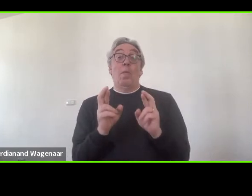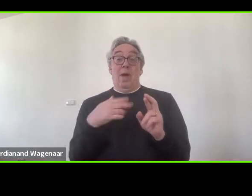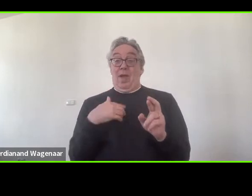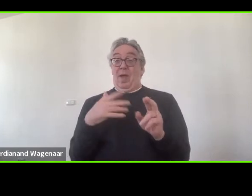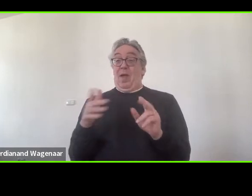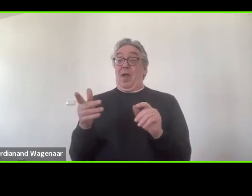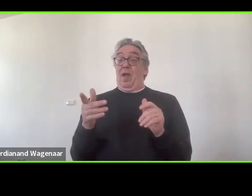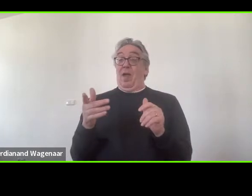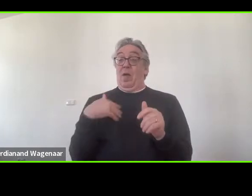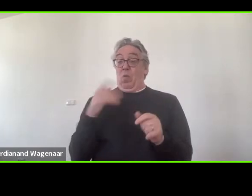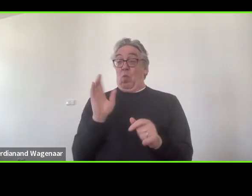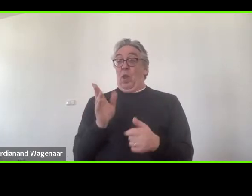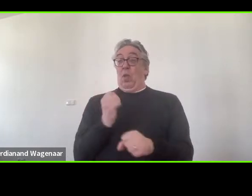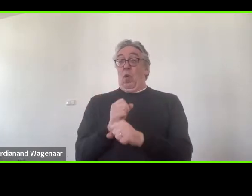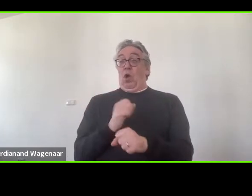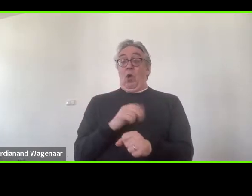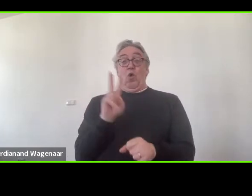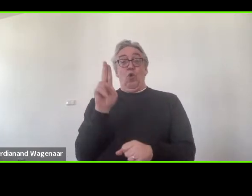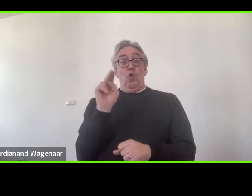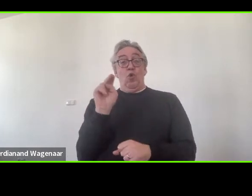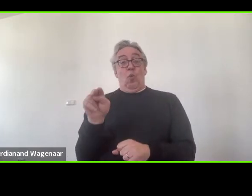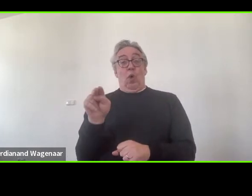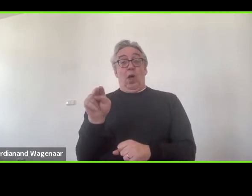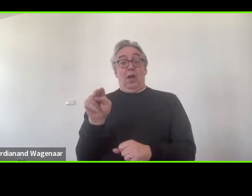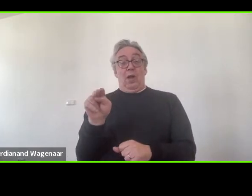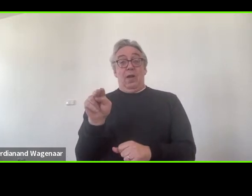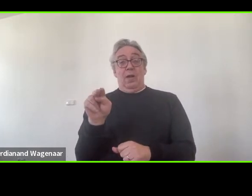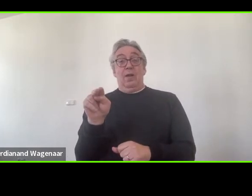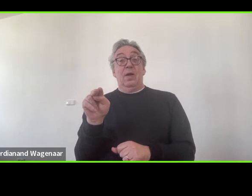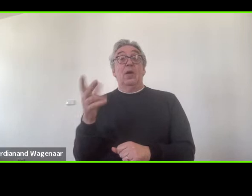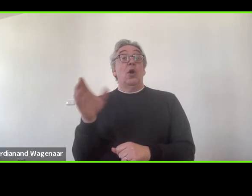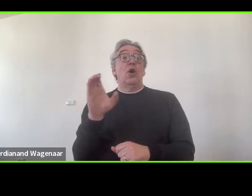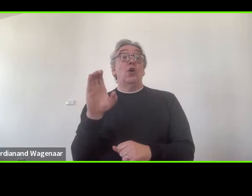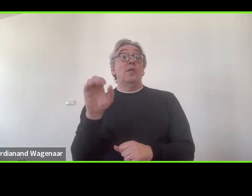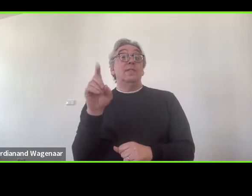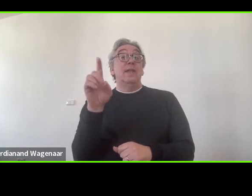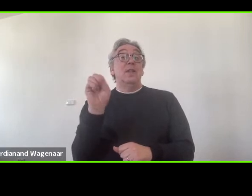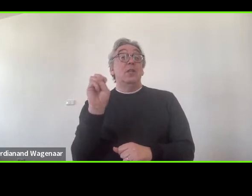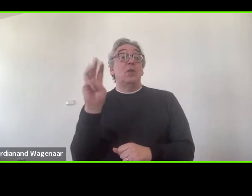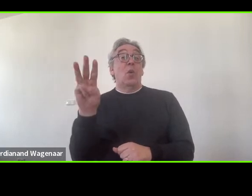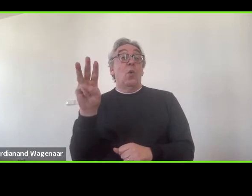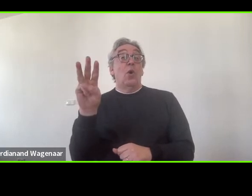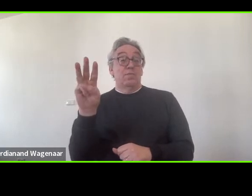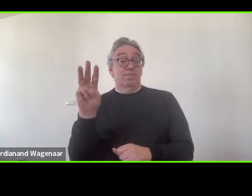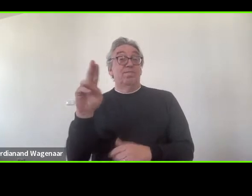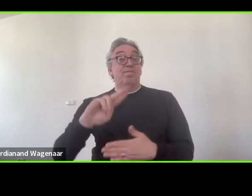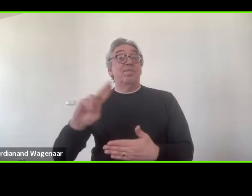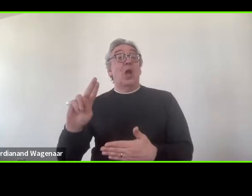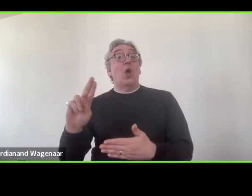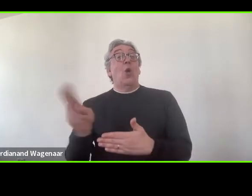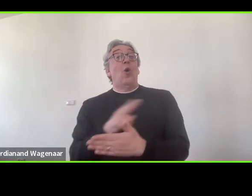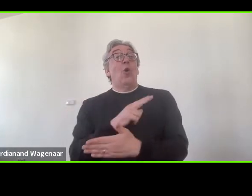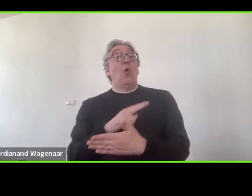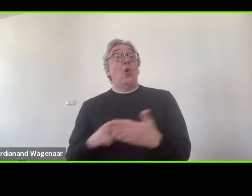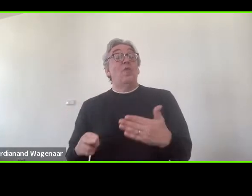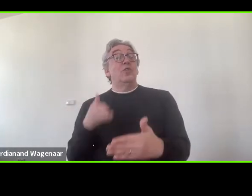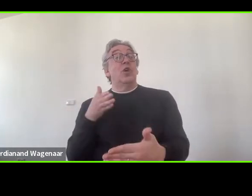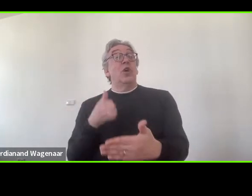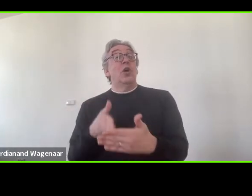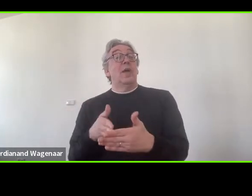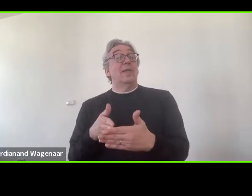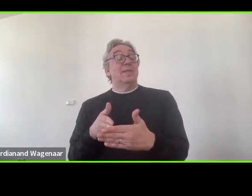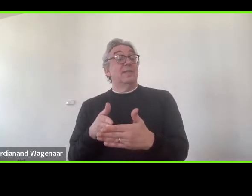UN treaty bodies, such as the Expert Committee on the Convention on the Elimination of Discrimination Against Women,